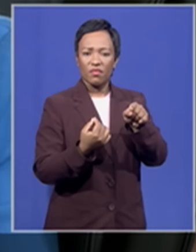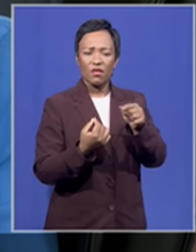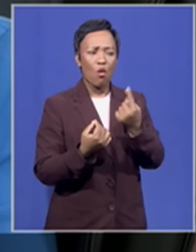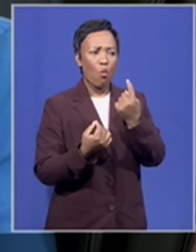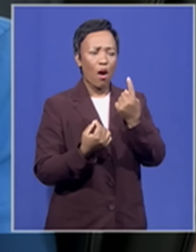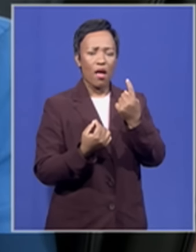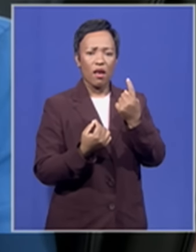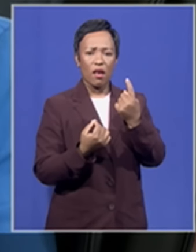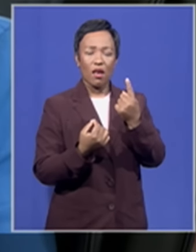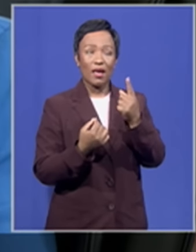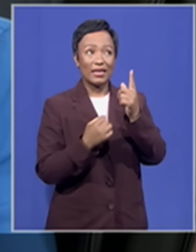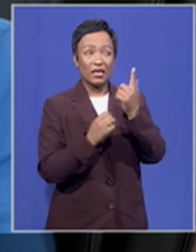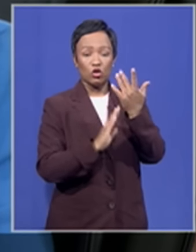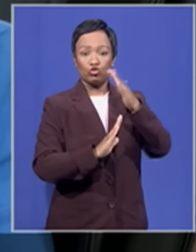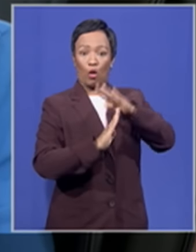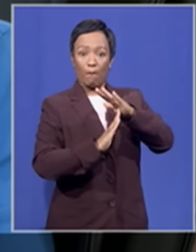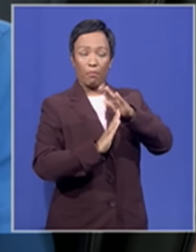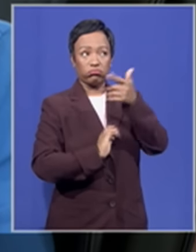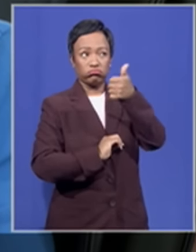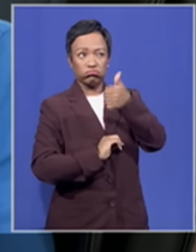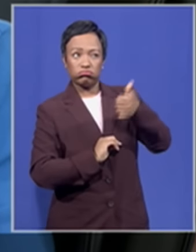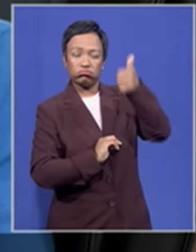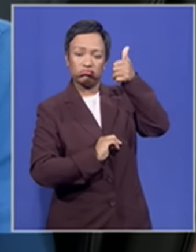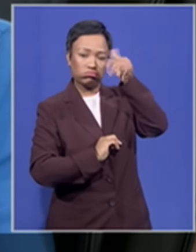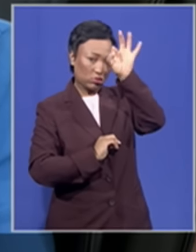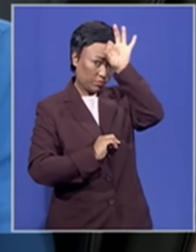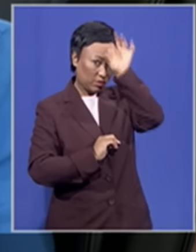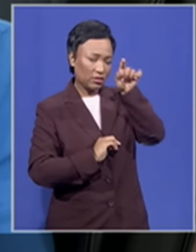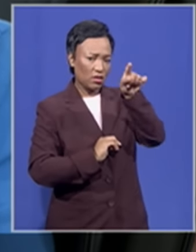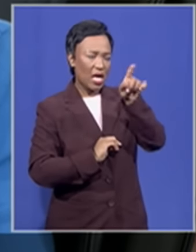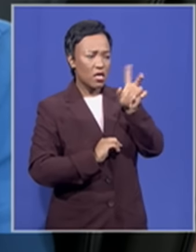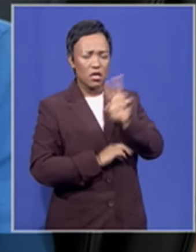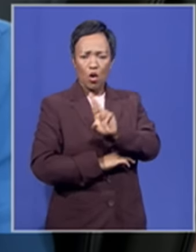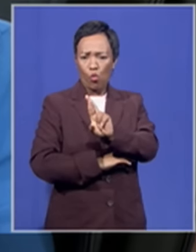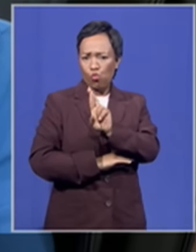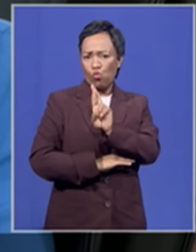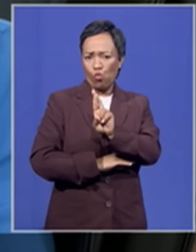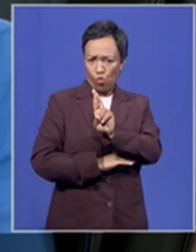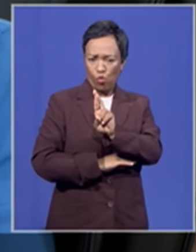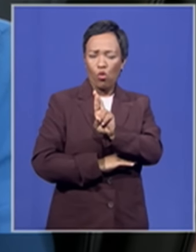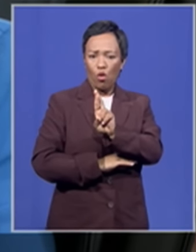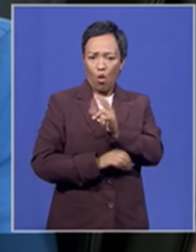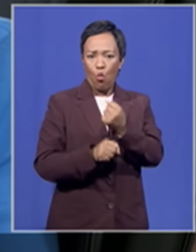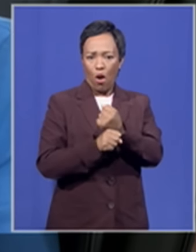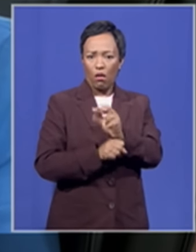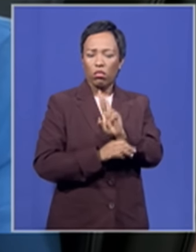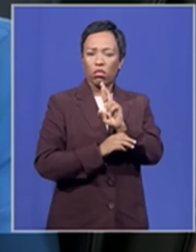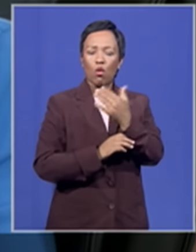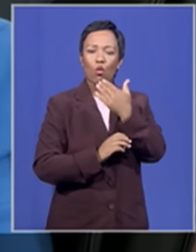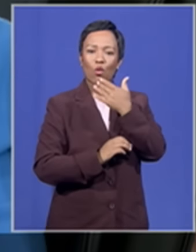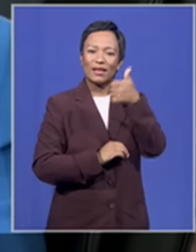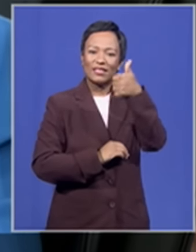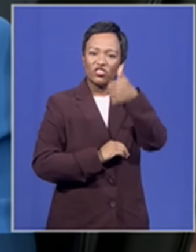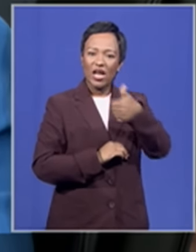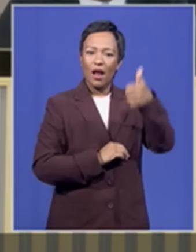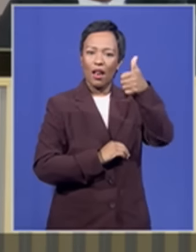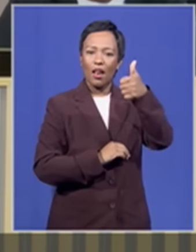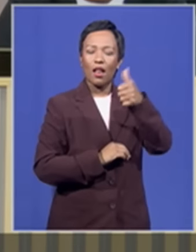one of the high-ranking officials that he is close to, it's General